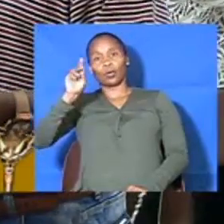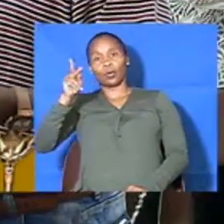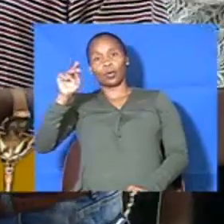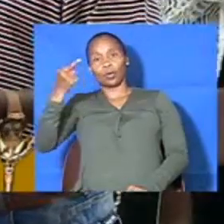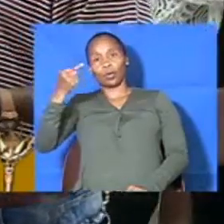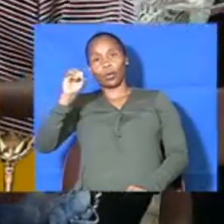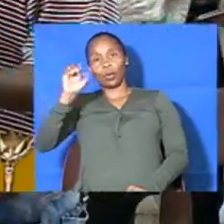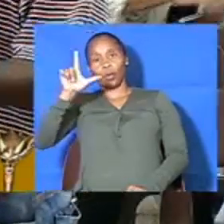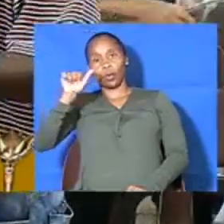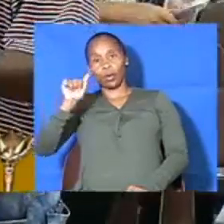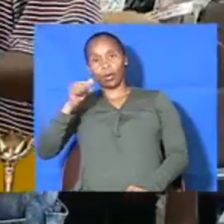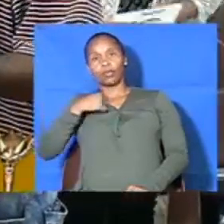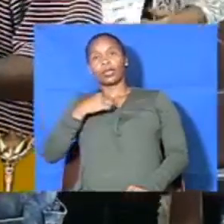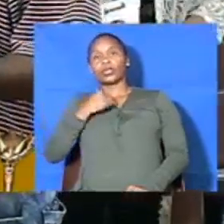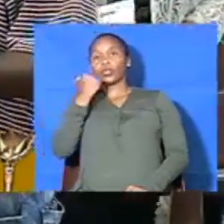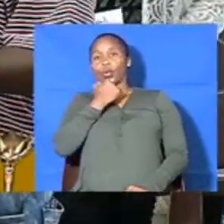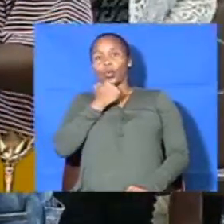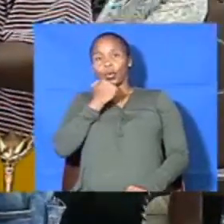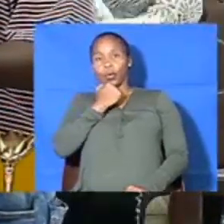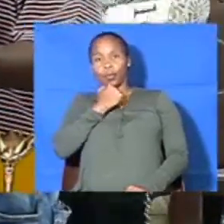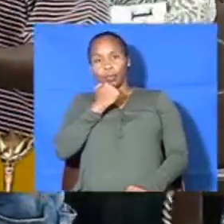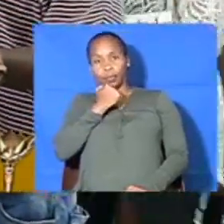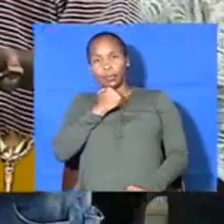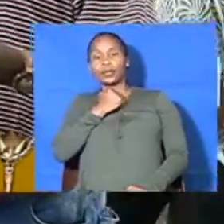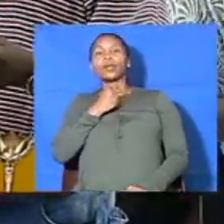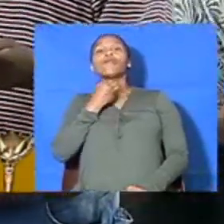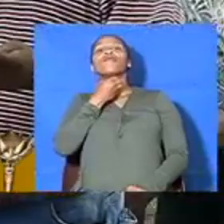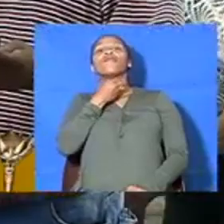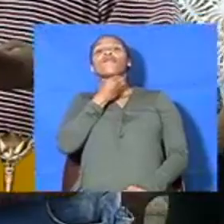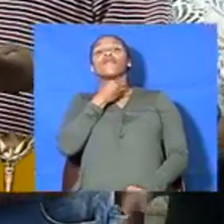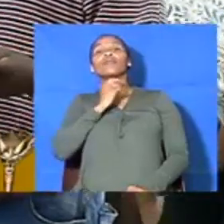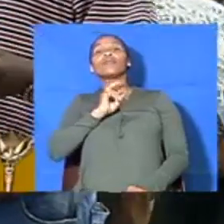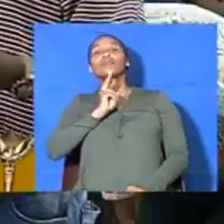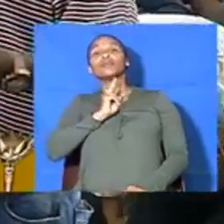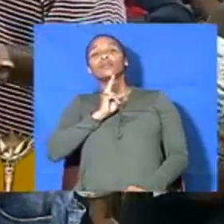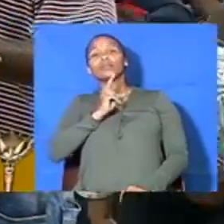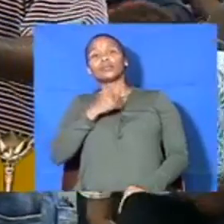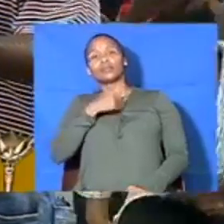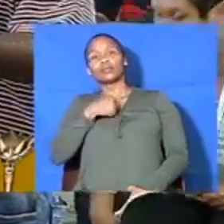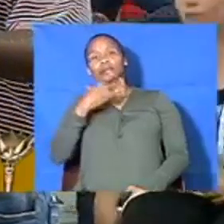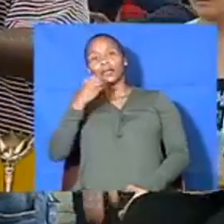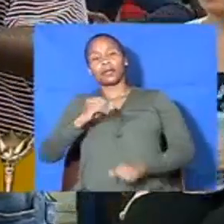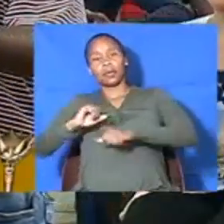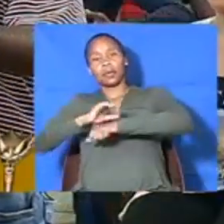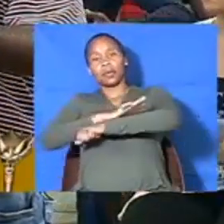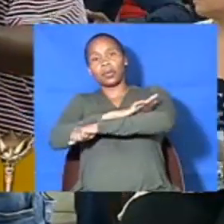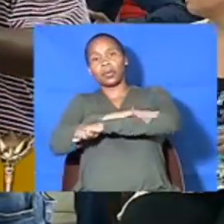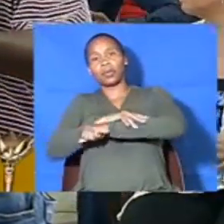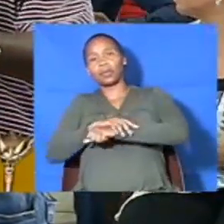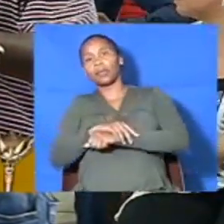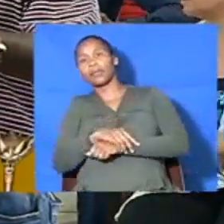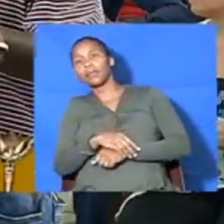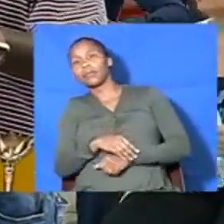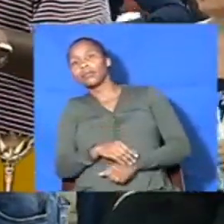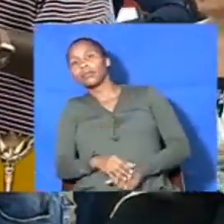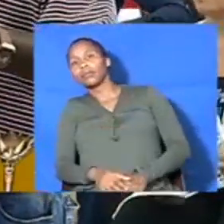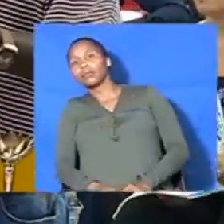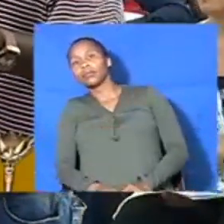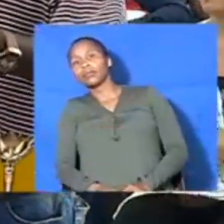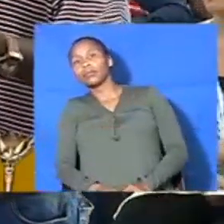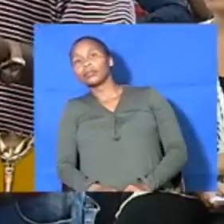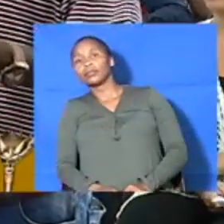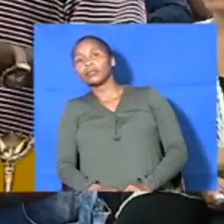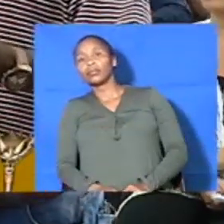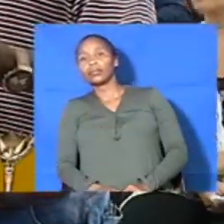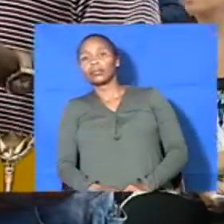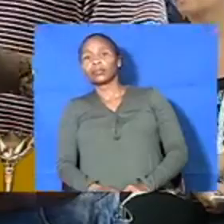it is because the government itself, they rejected and they forgot